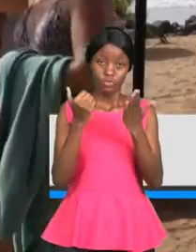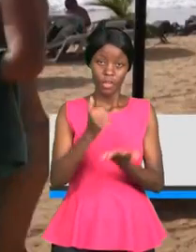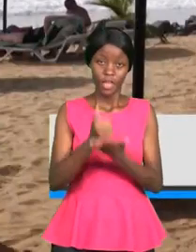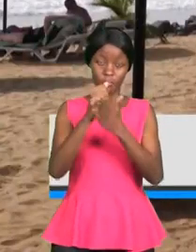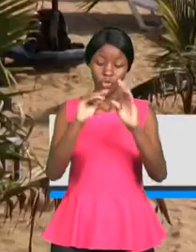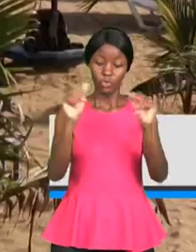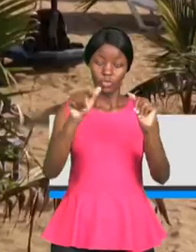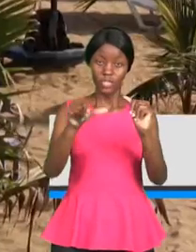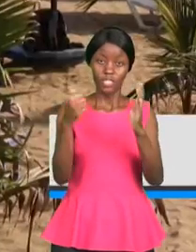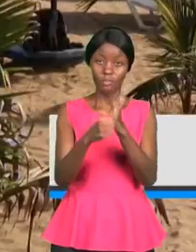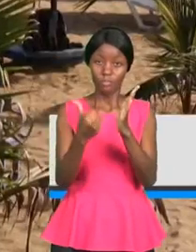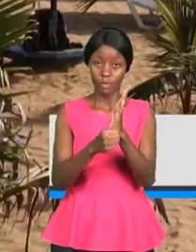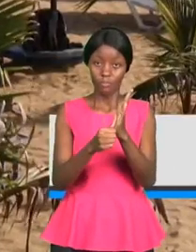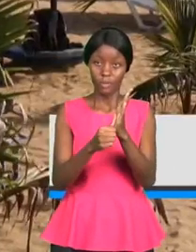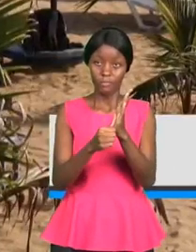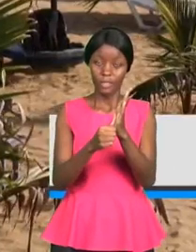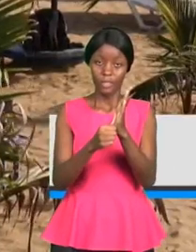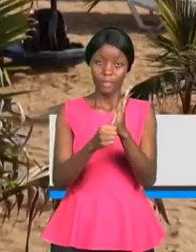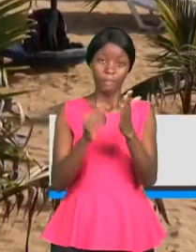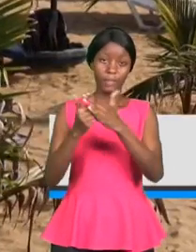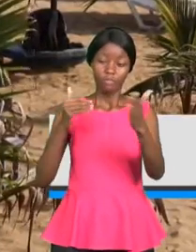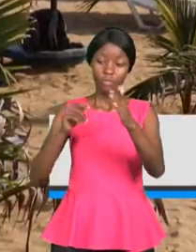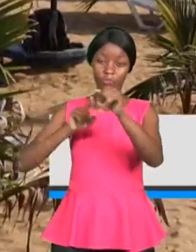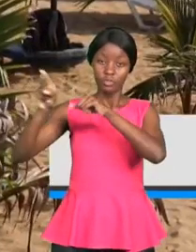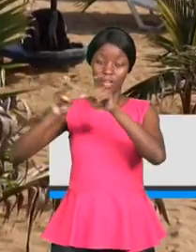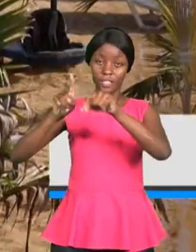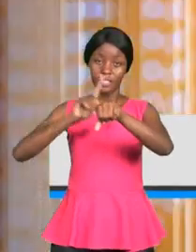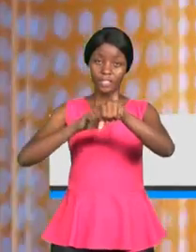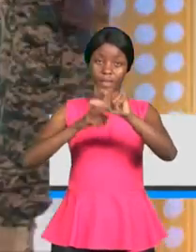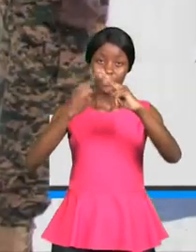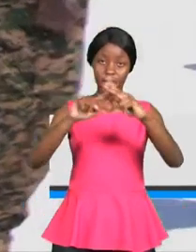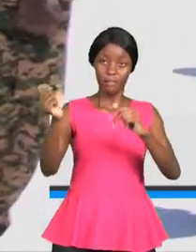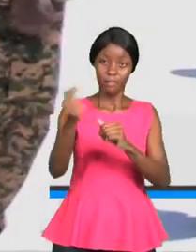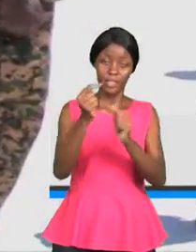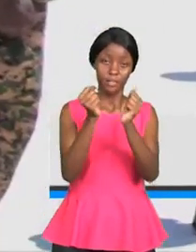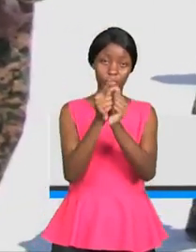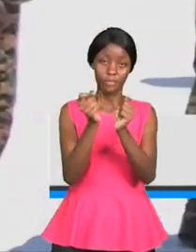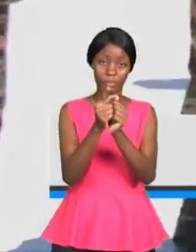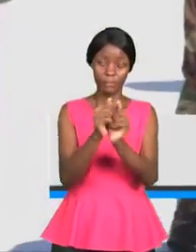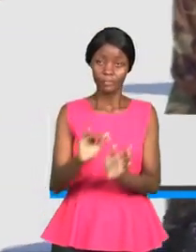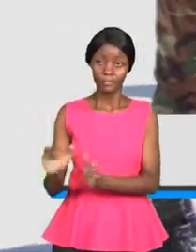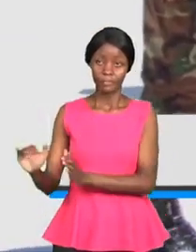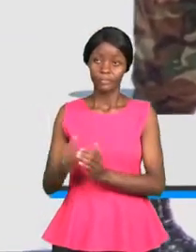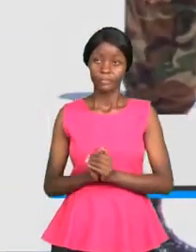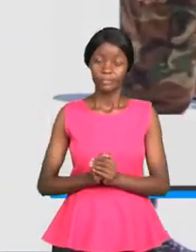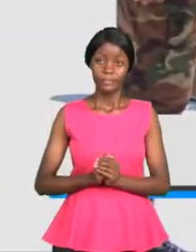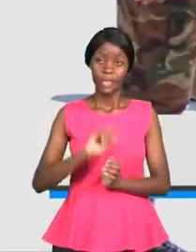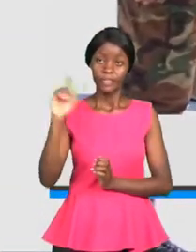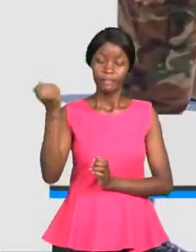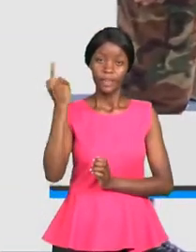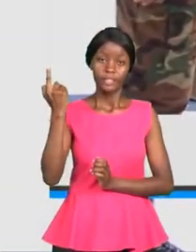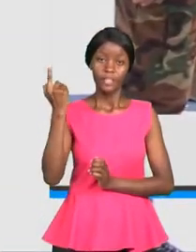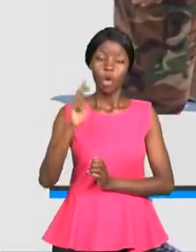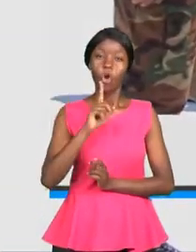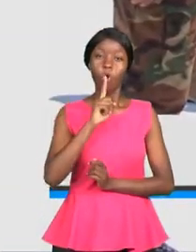emergency solution before the country's touristic season begins in November. The force commander of the African Union